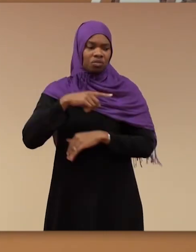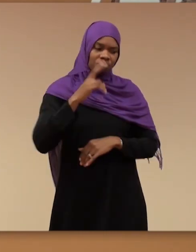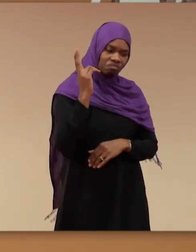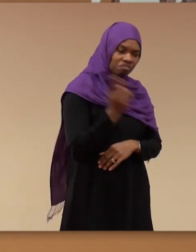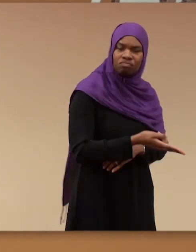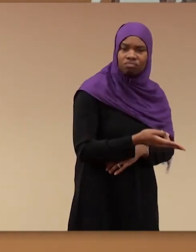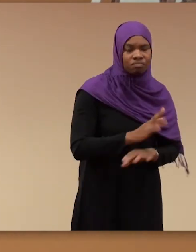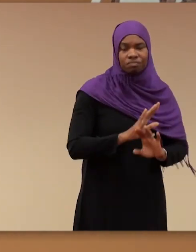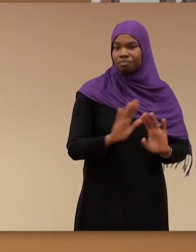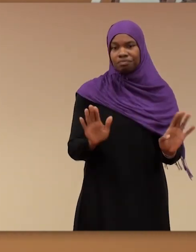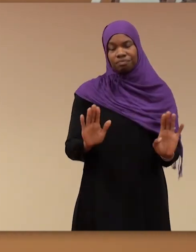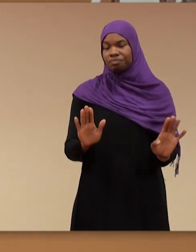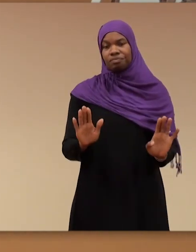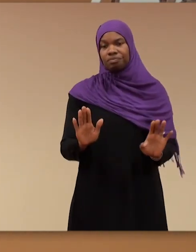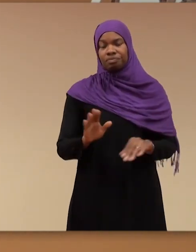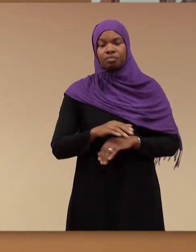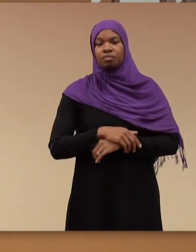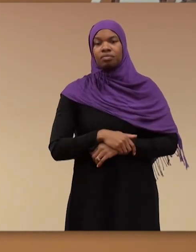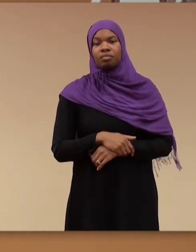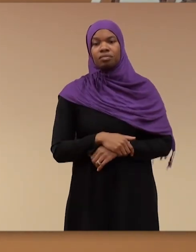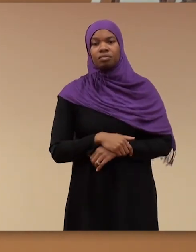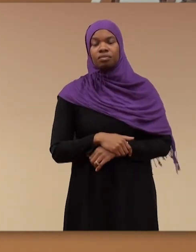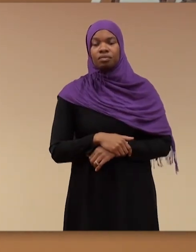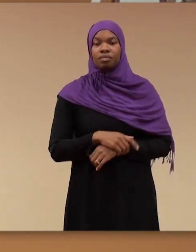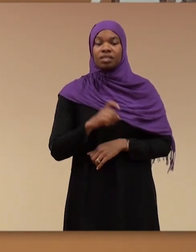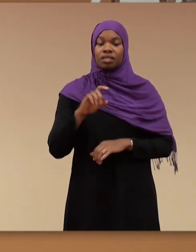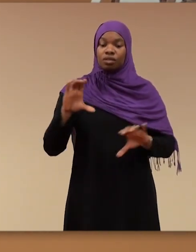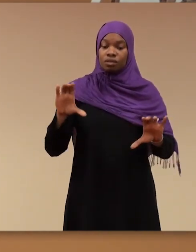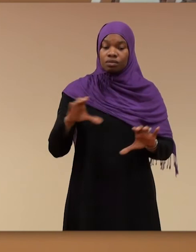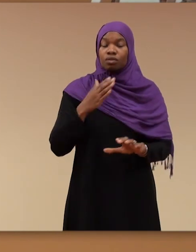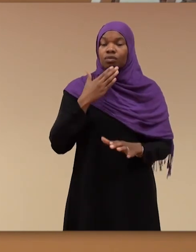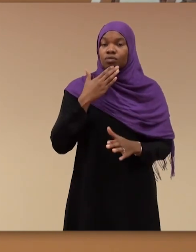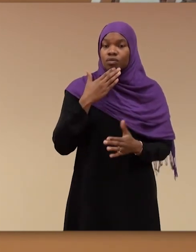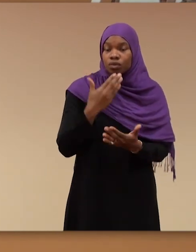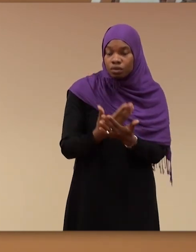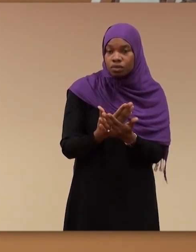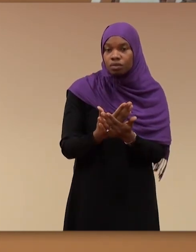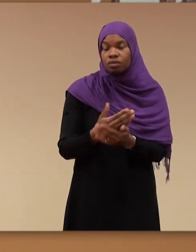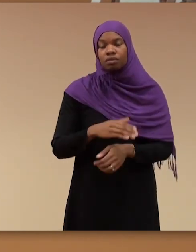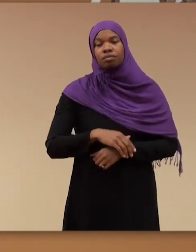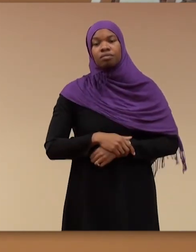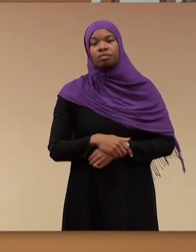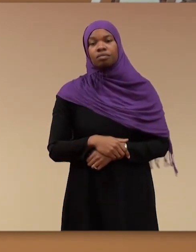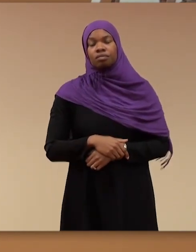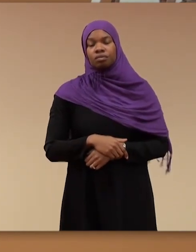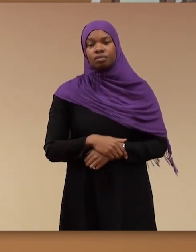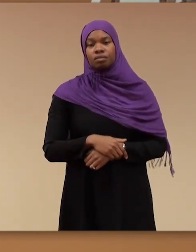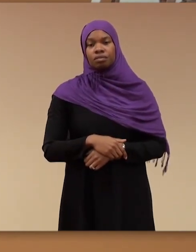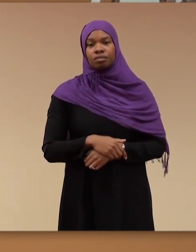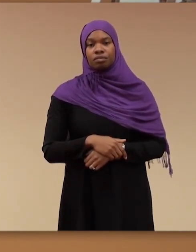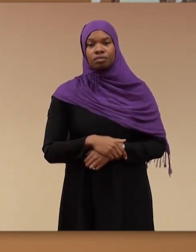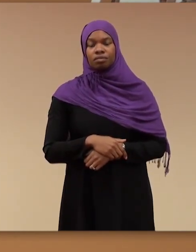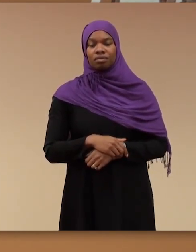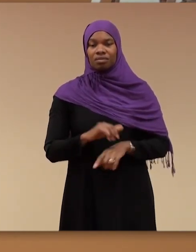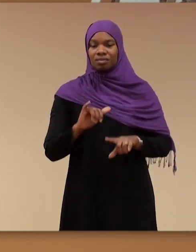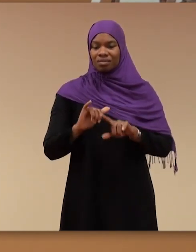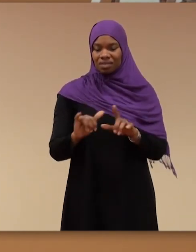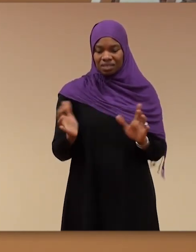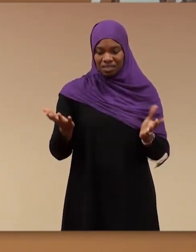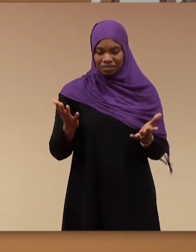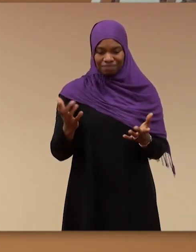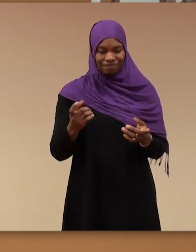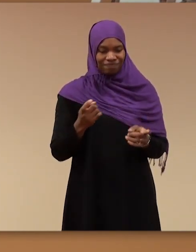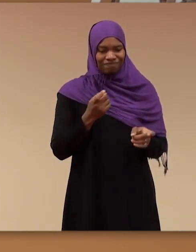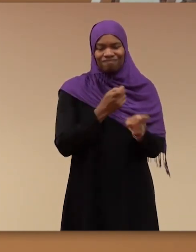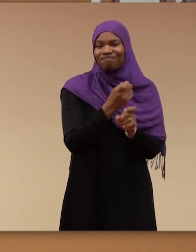Even the Muslim, in the Quran we read, when they heard the Jews and Christians say, we are in heaven, you are in hell, and so on, all this childish stuff,